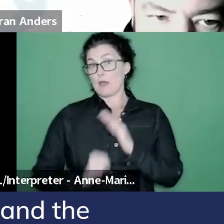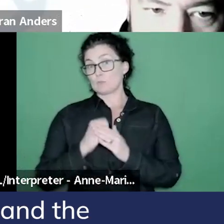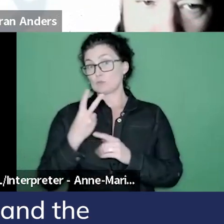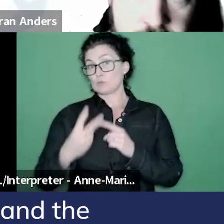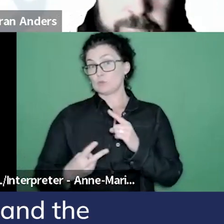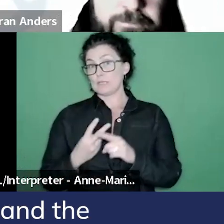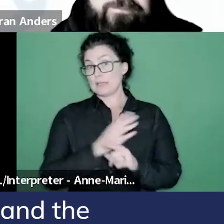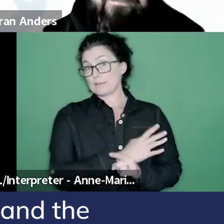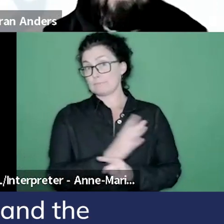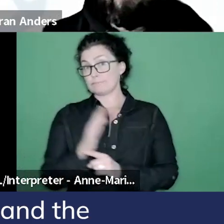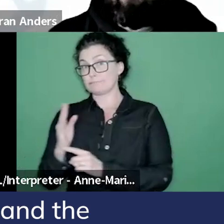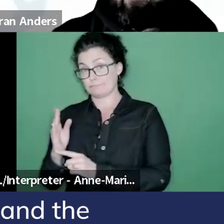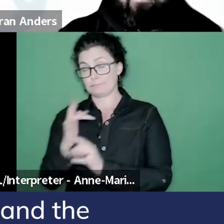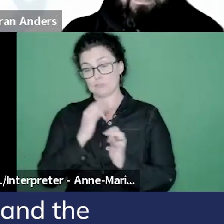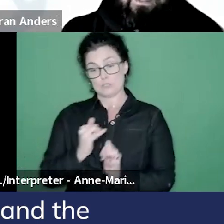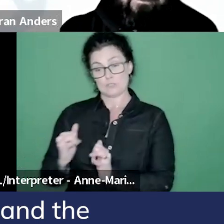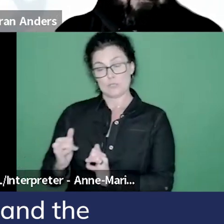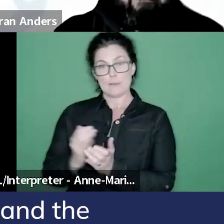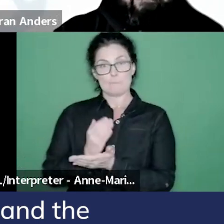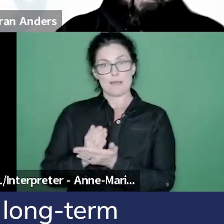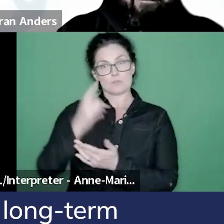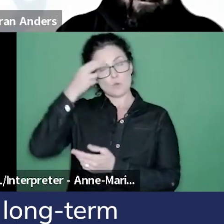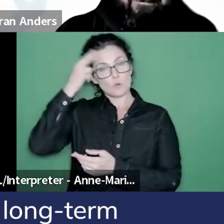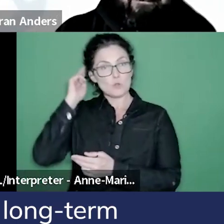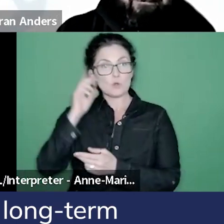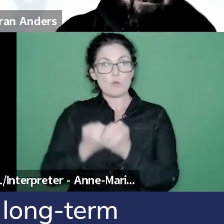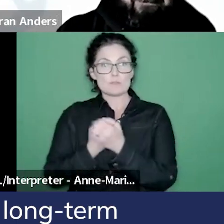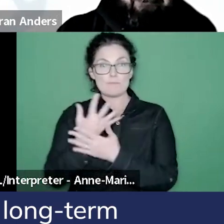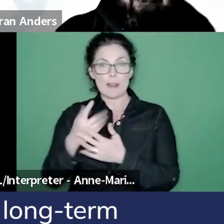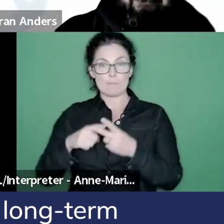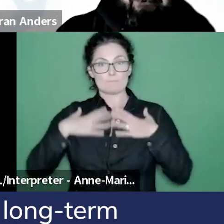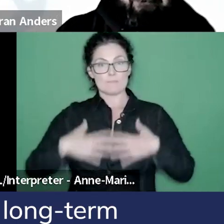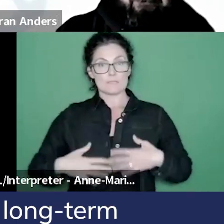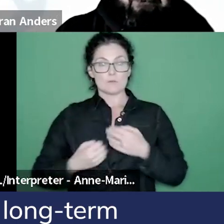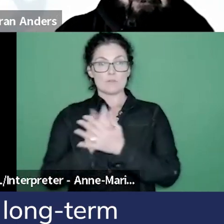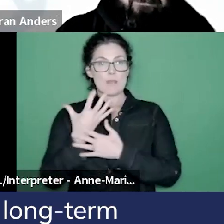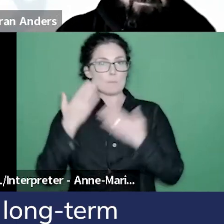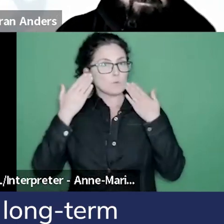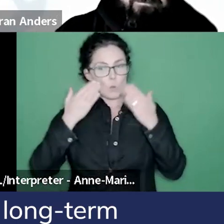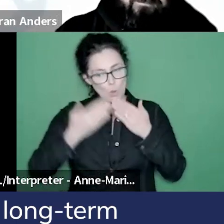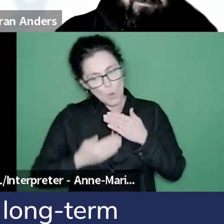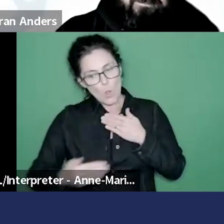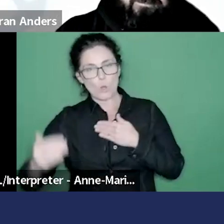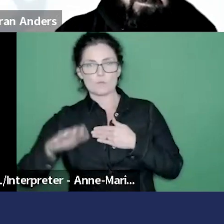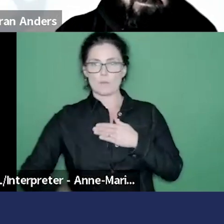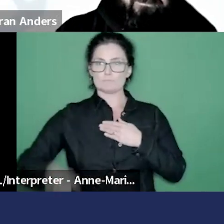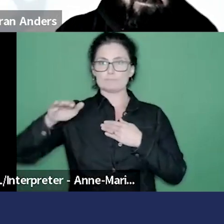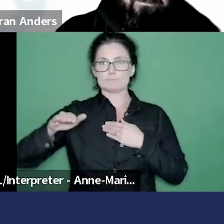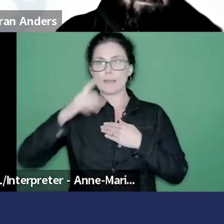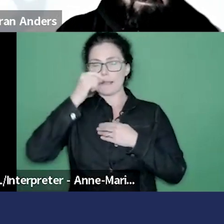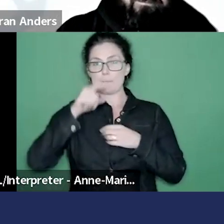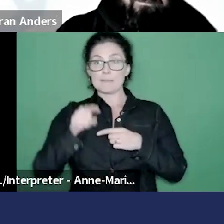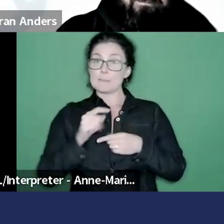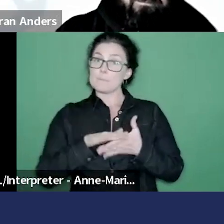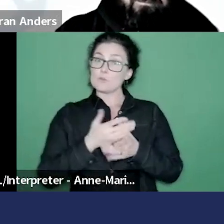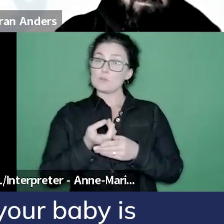about neurodevelopment and the development, physiological development. And we don't really know exactly what the long-term impacts are going to be, because babies are being delivered